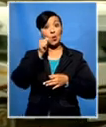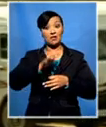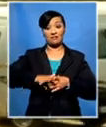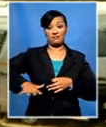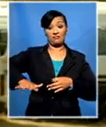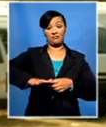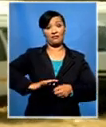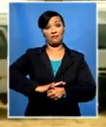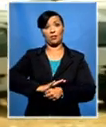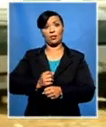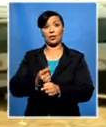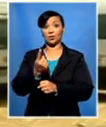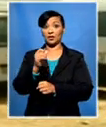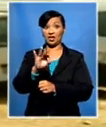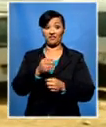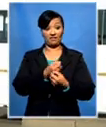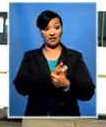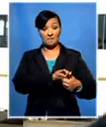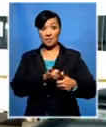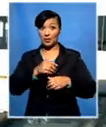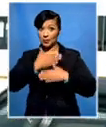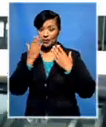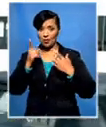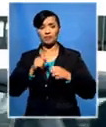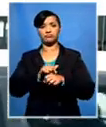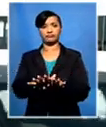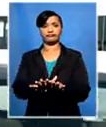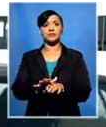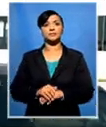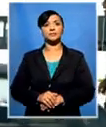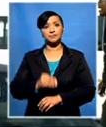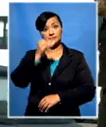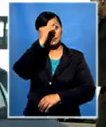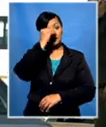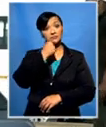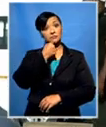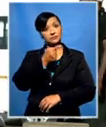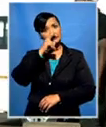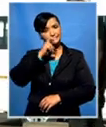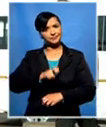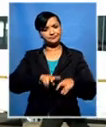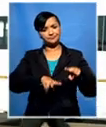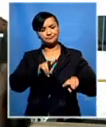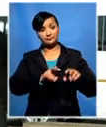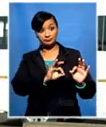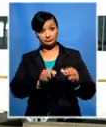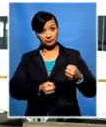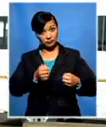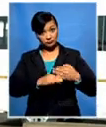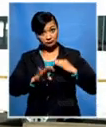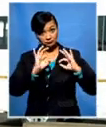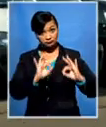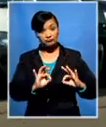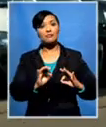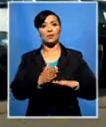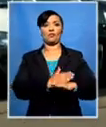whole of Gauteng if they did not get their impounded vehicles back. Initially, police said those taxis would have to undergo roadworthy tests before